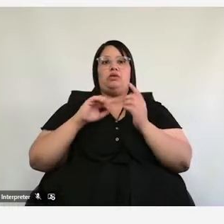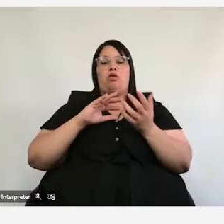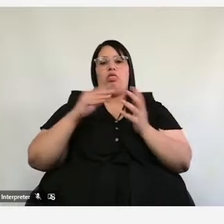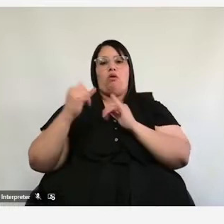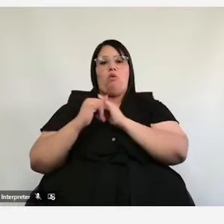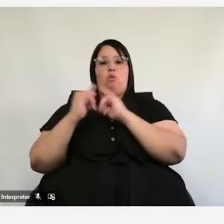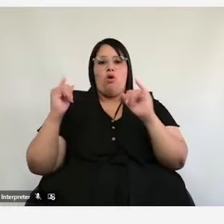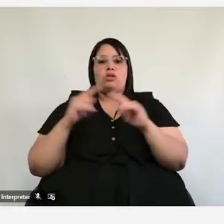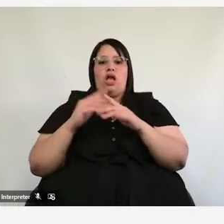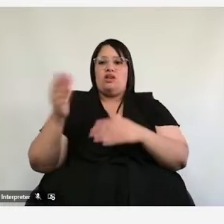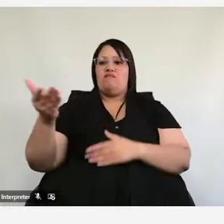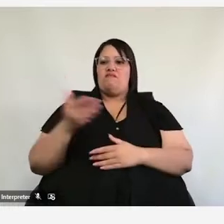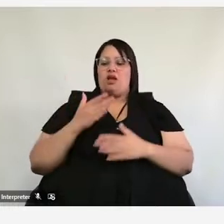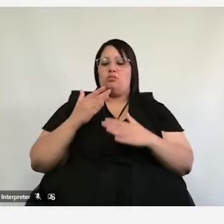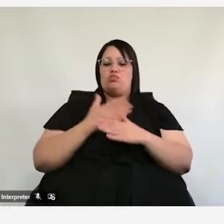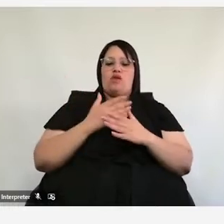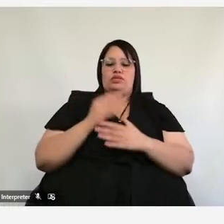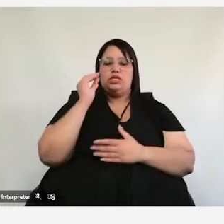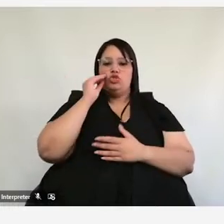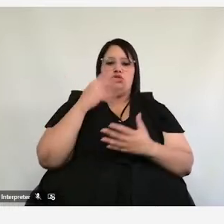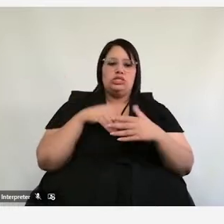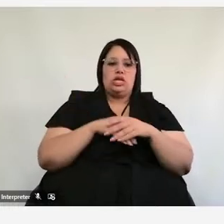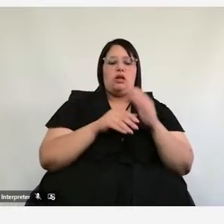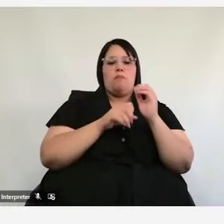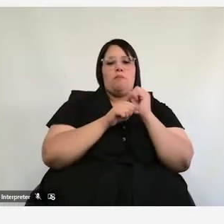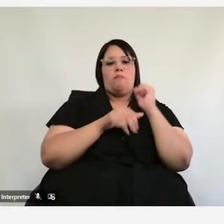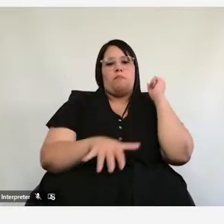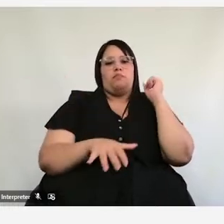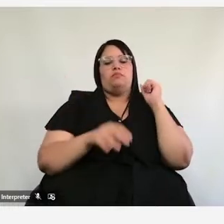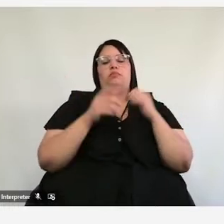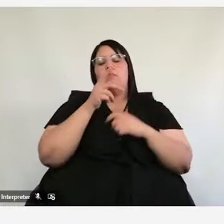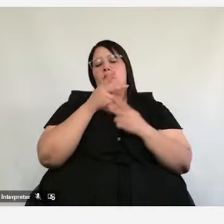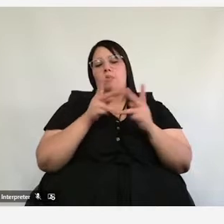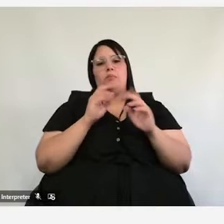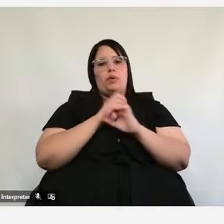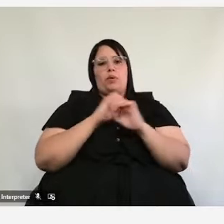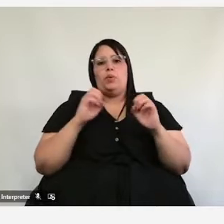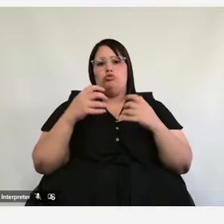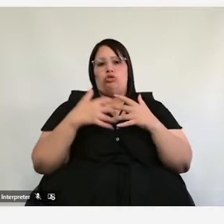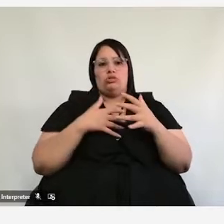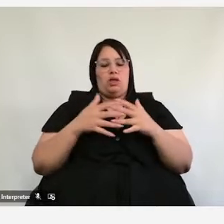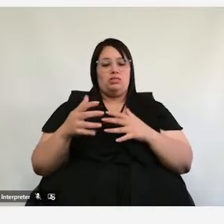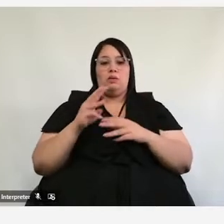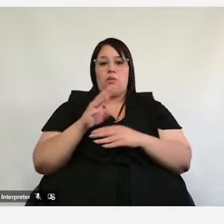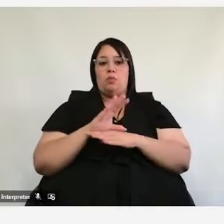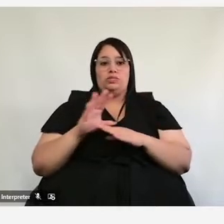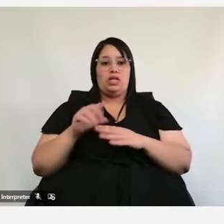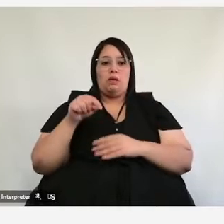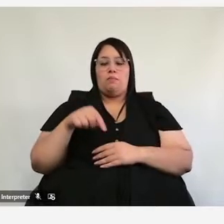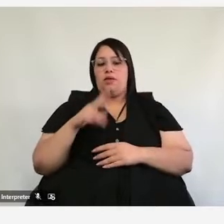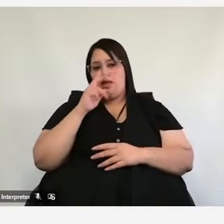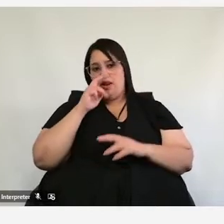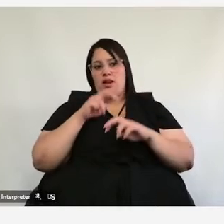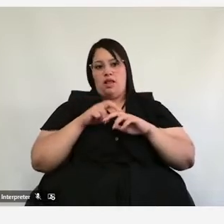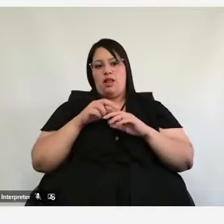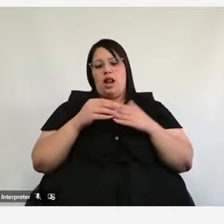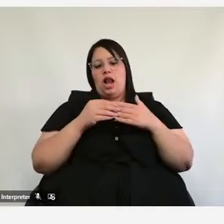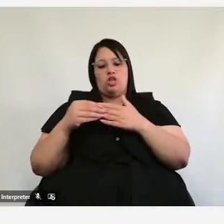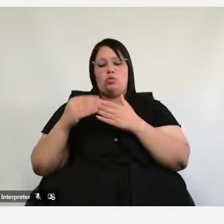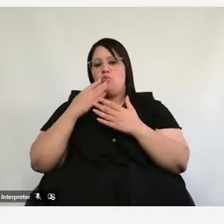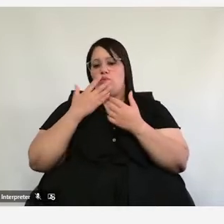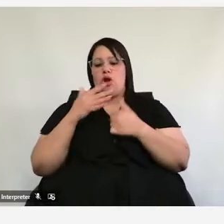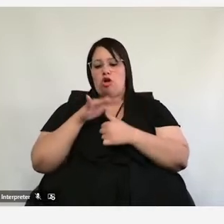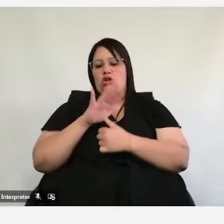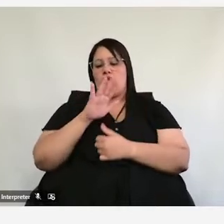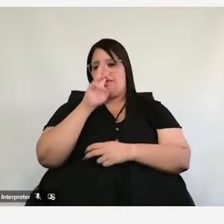invites private interests into public infrastructure without transparency. The people of the Western Cape deserve leadership that prioritizes